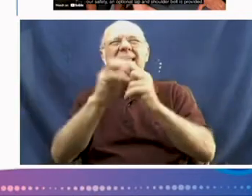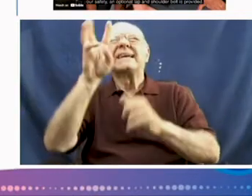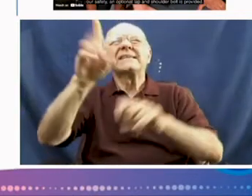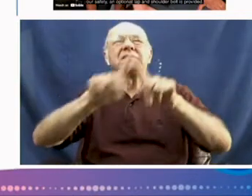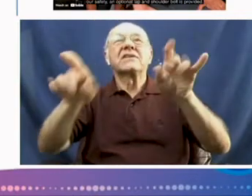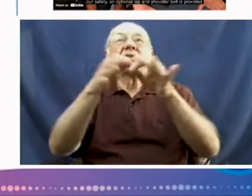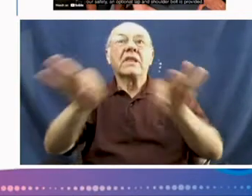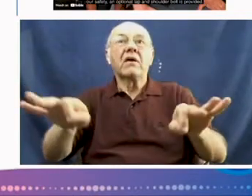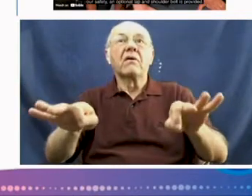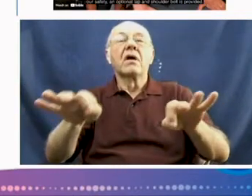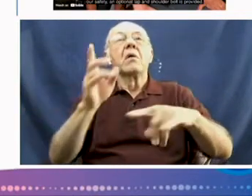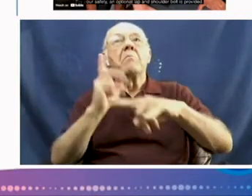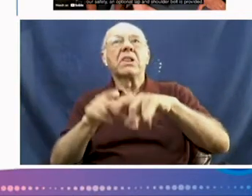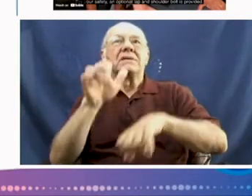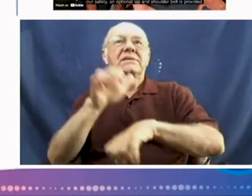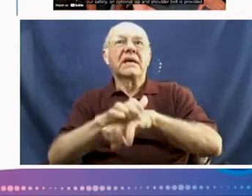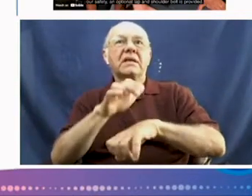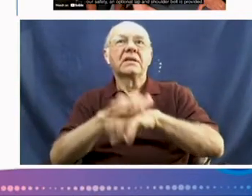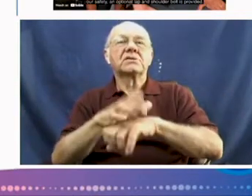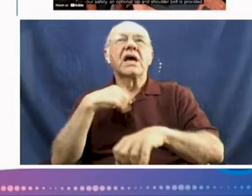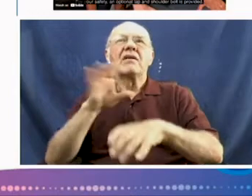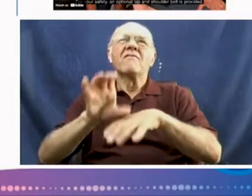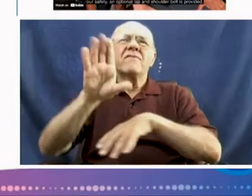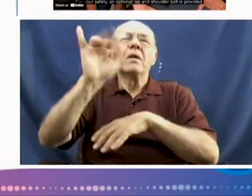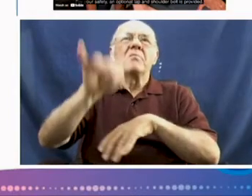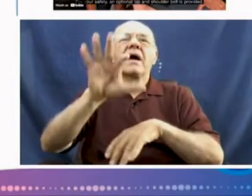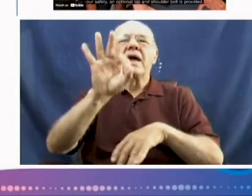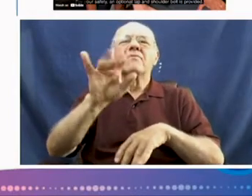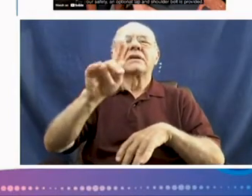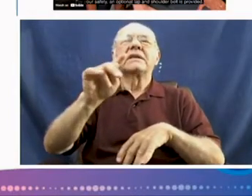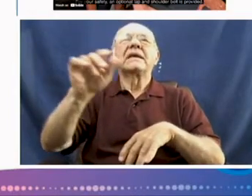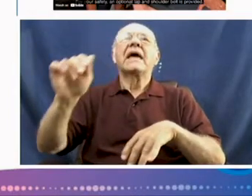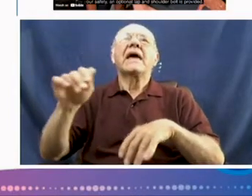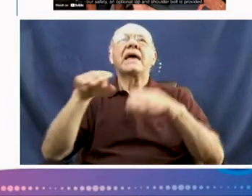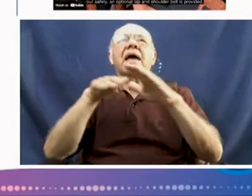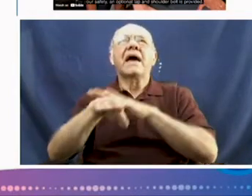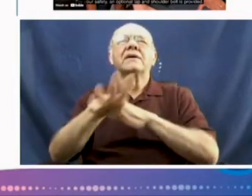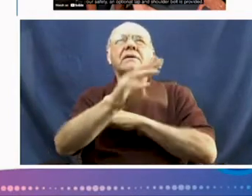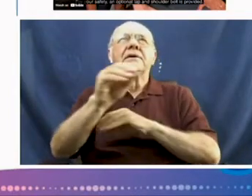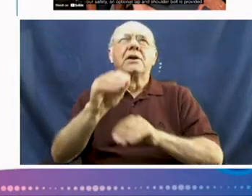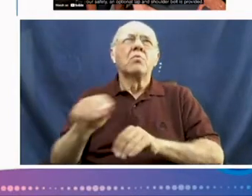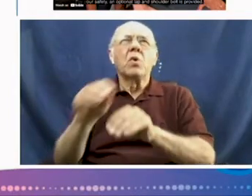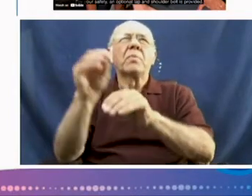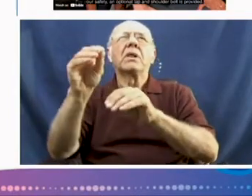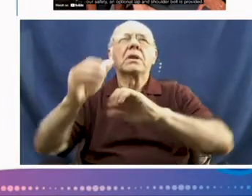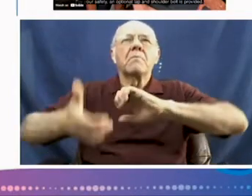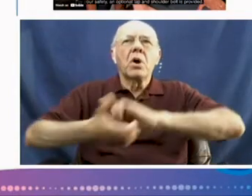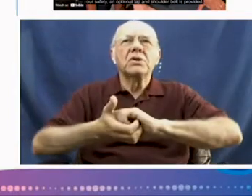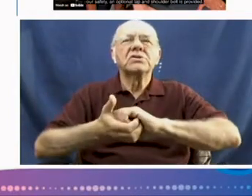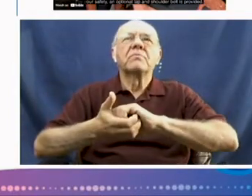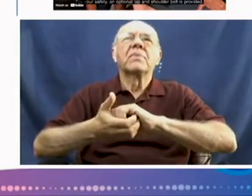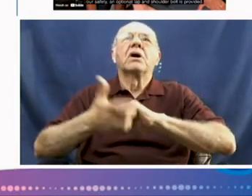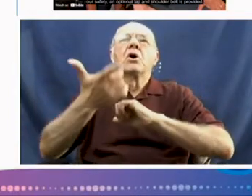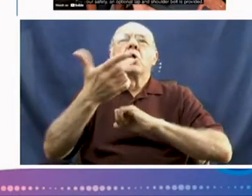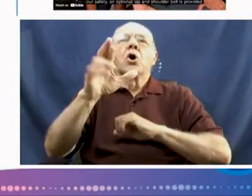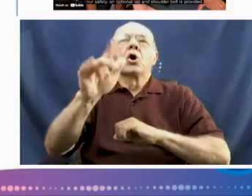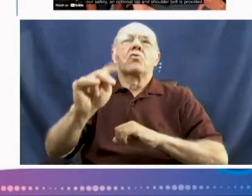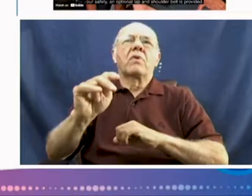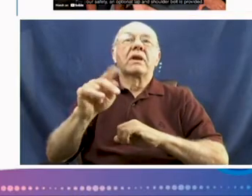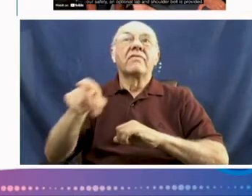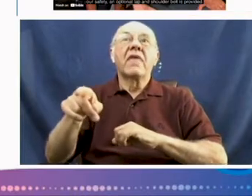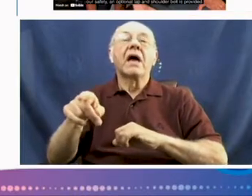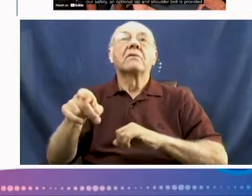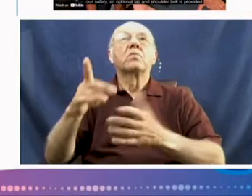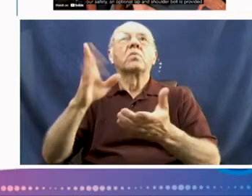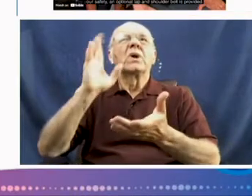English, and were funded by the FTA's Access and Mobility Partnership Grants Program. They cover several topics,